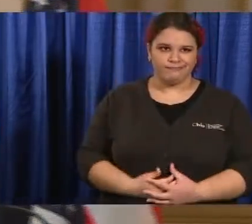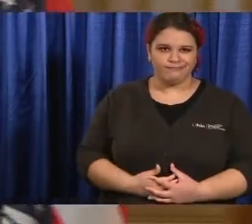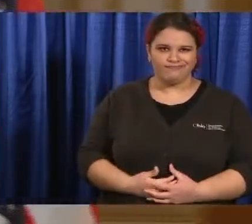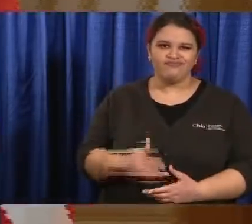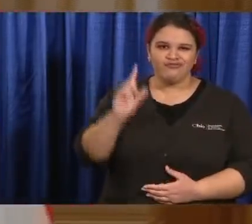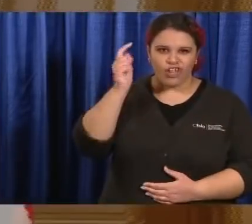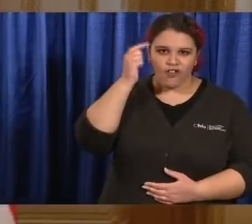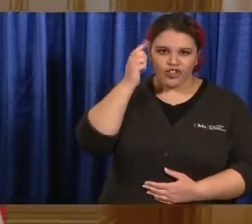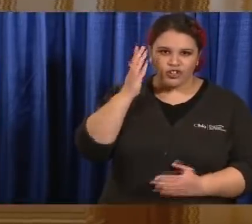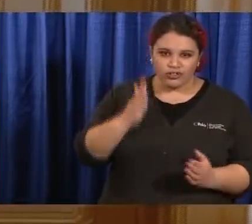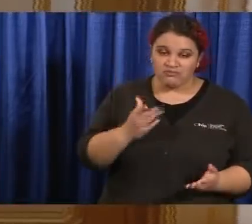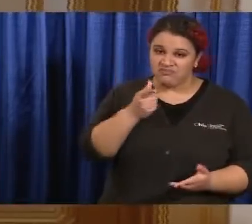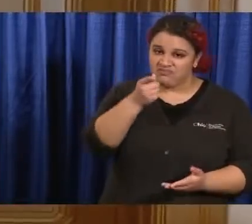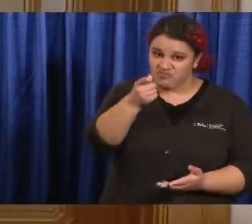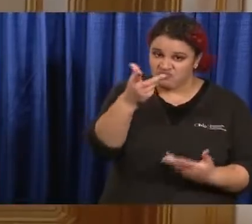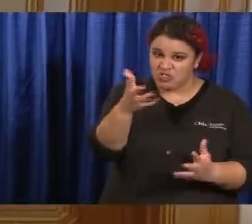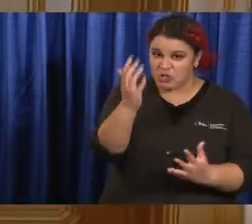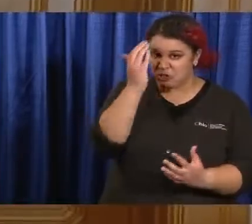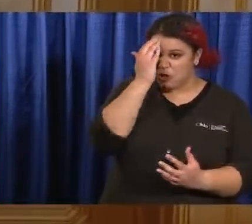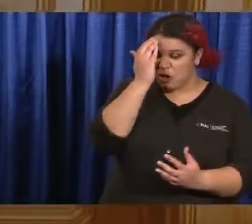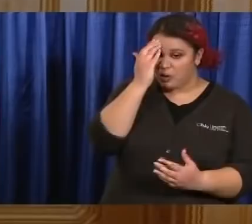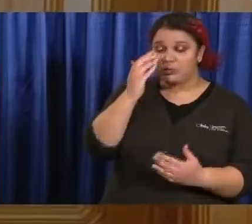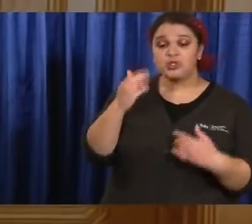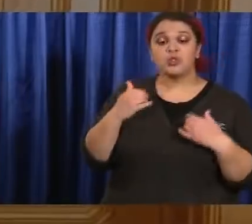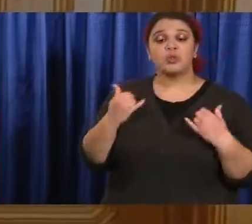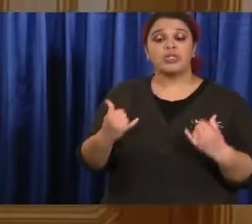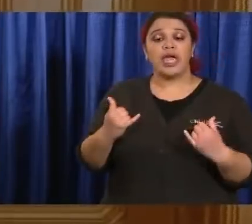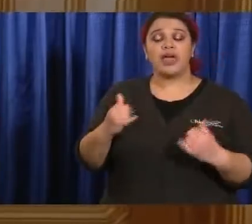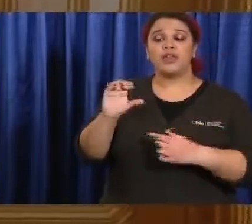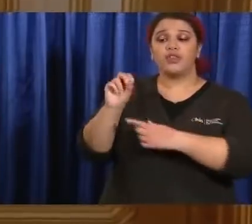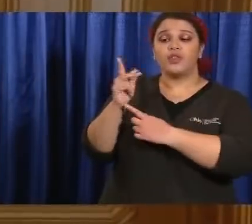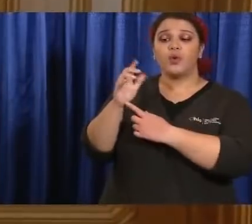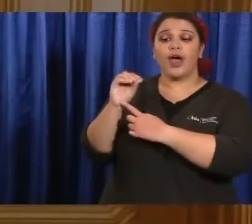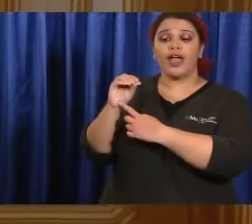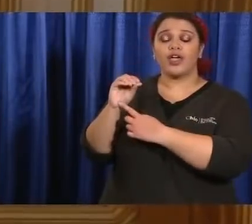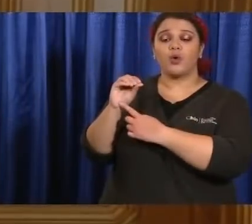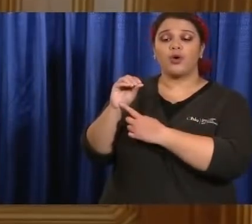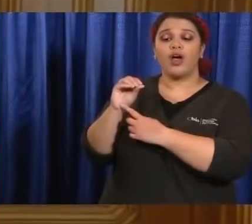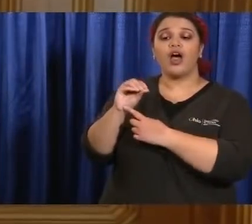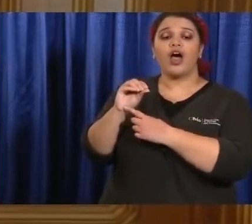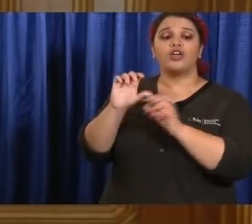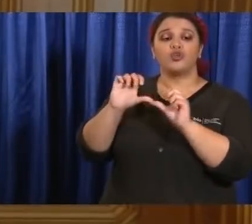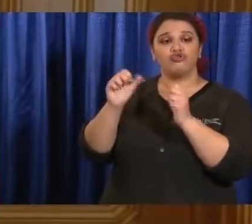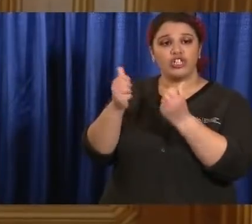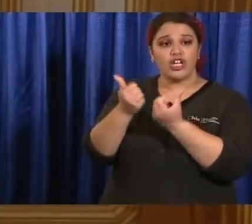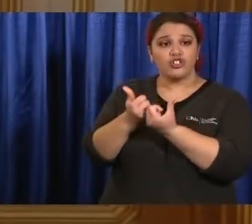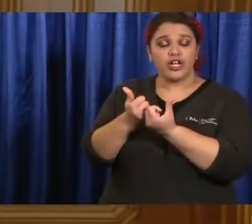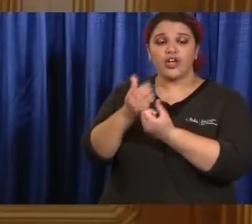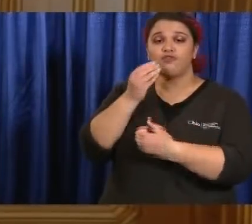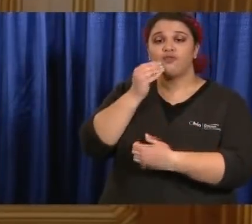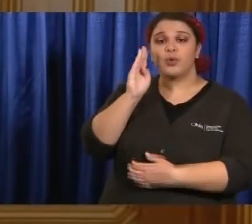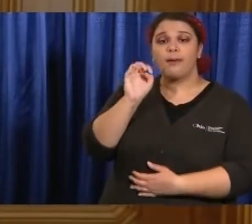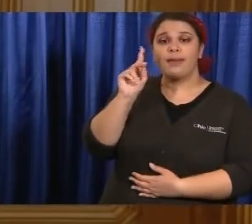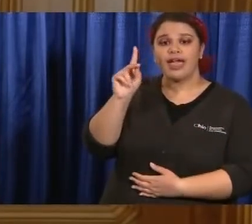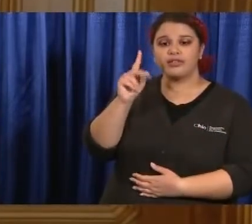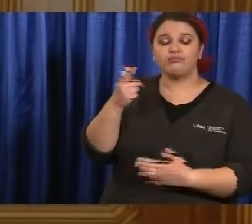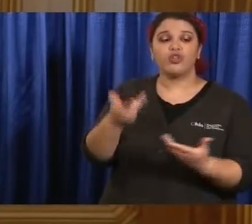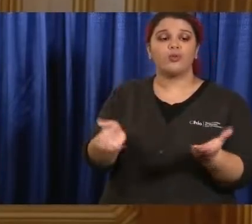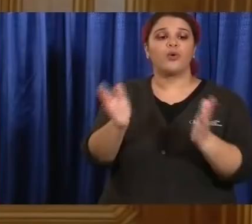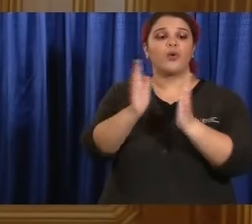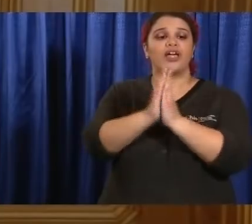the Ohio Association of Food Banks today put out an emergency request for $25 million in the state funding.